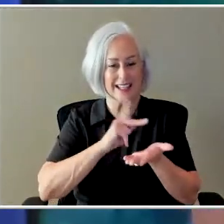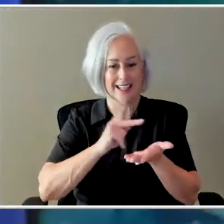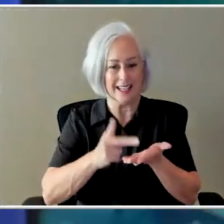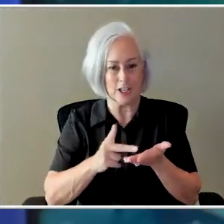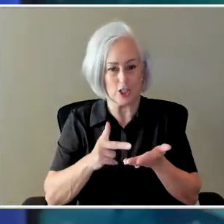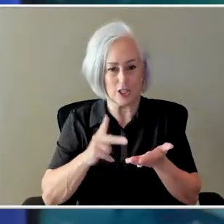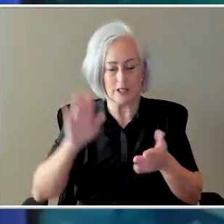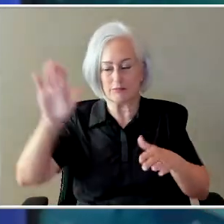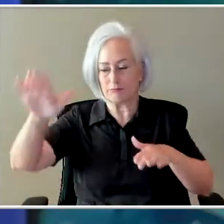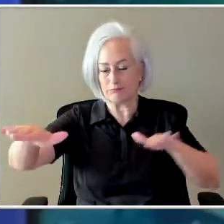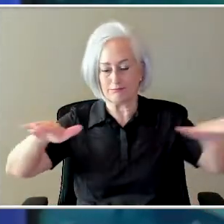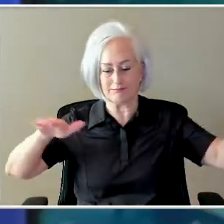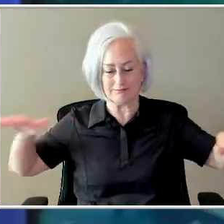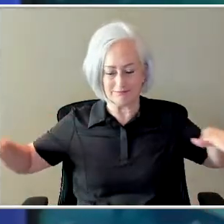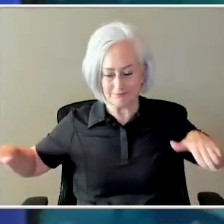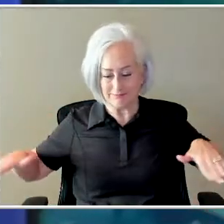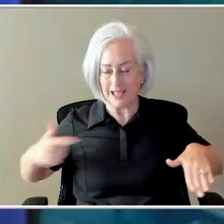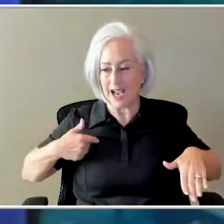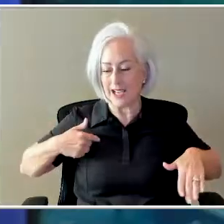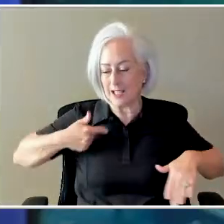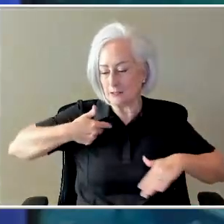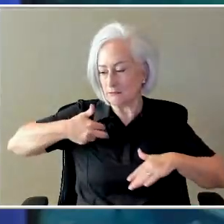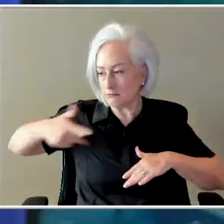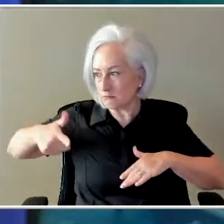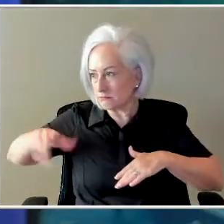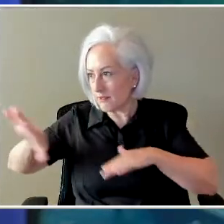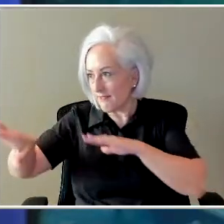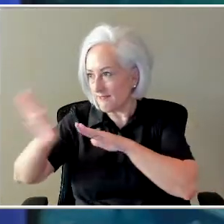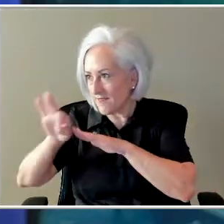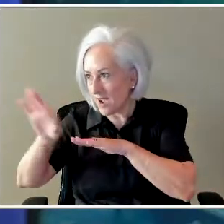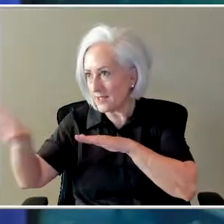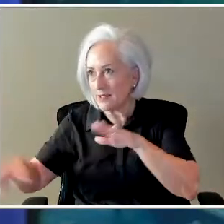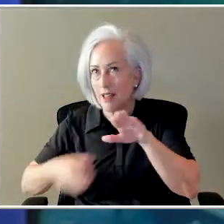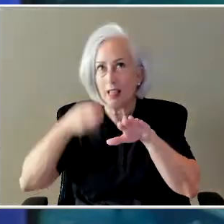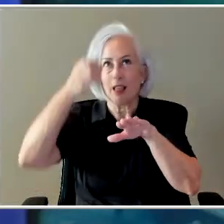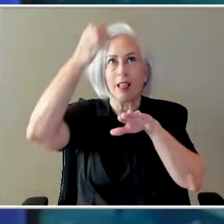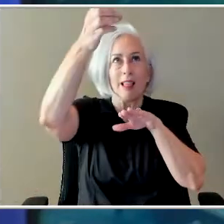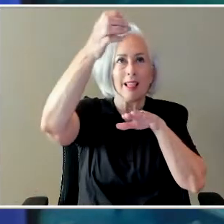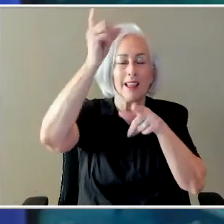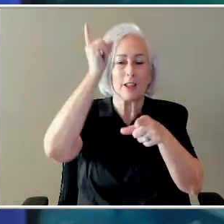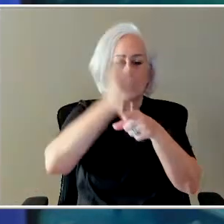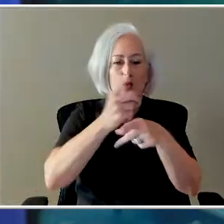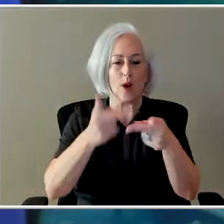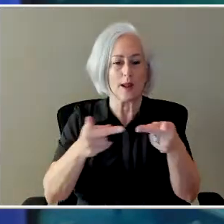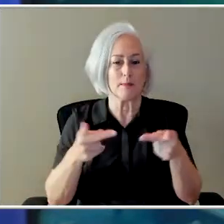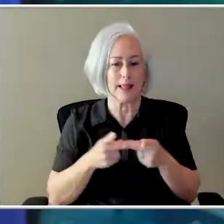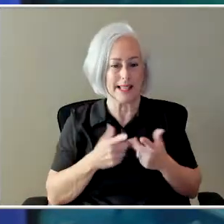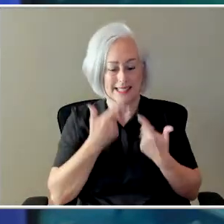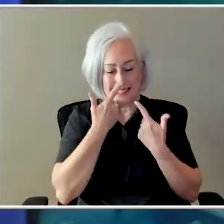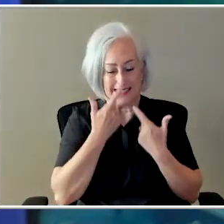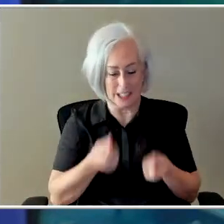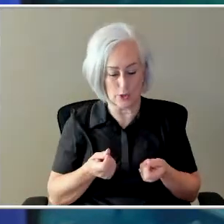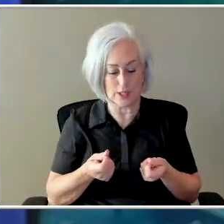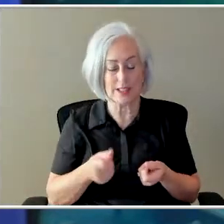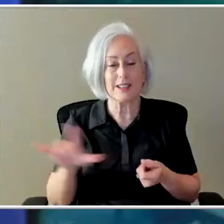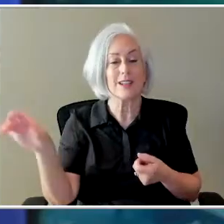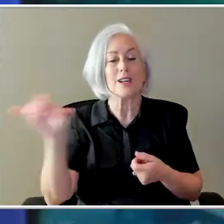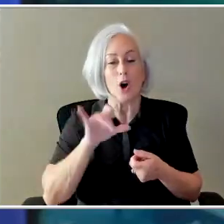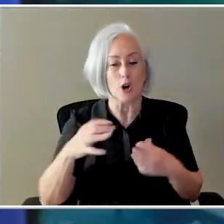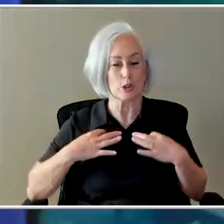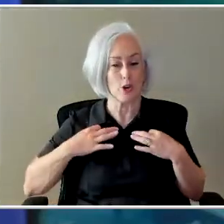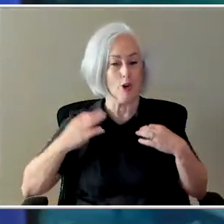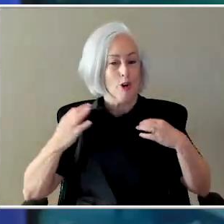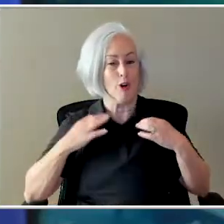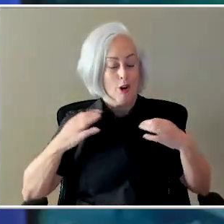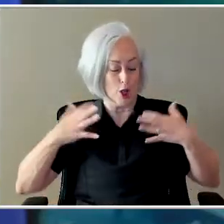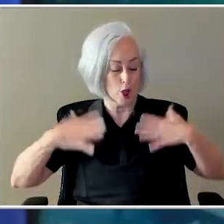put it in the proper place. So it was interesting, along with picking laundry up off the floor and putting it in the laundry or